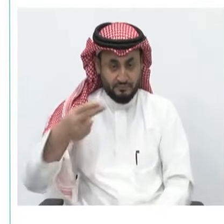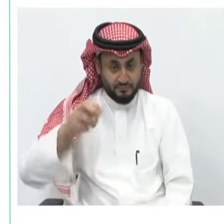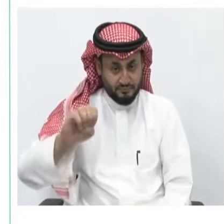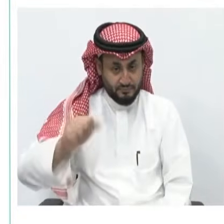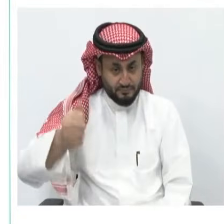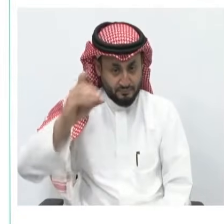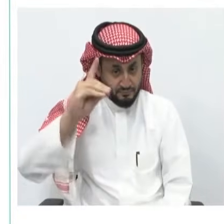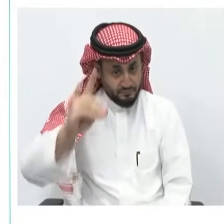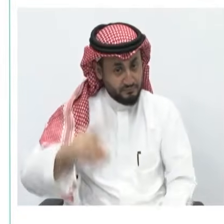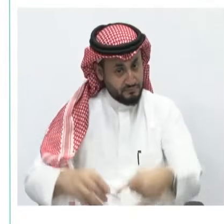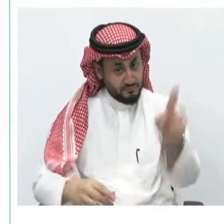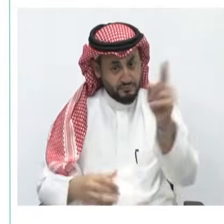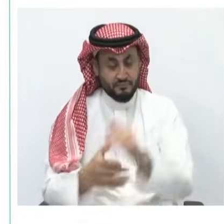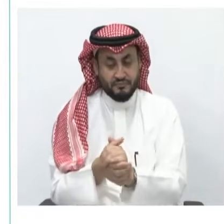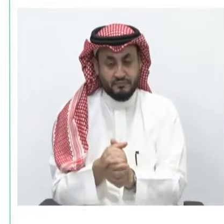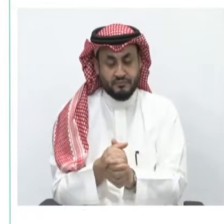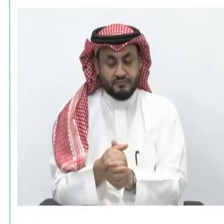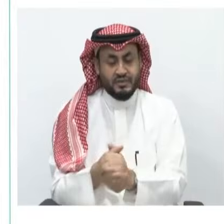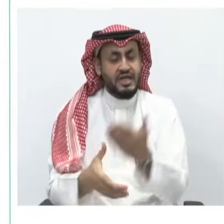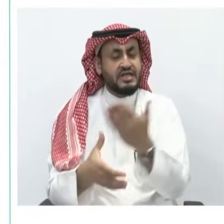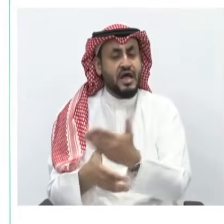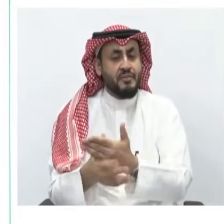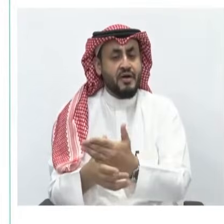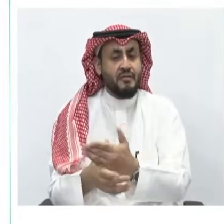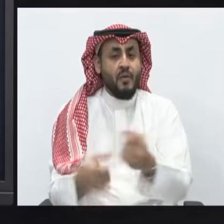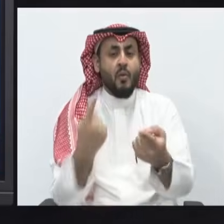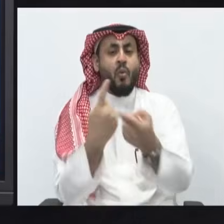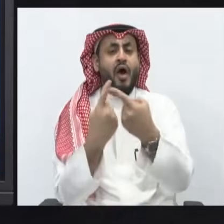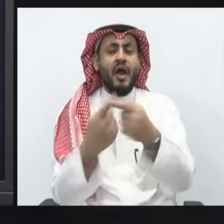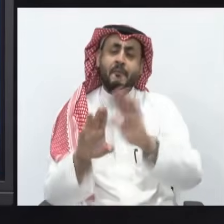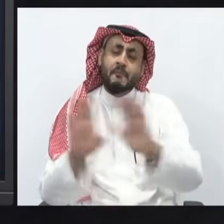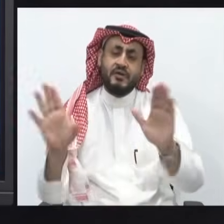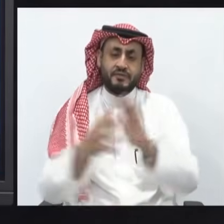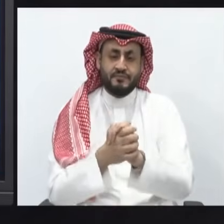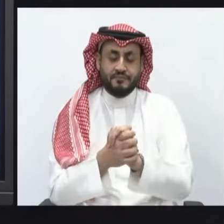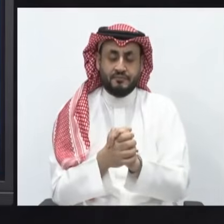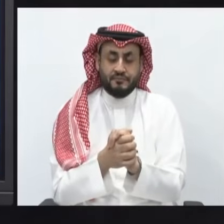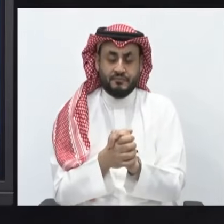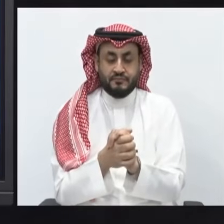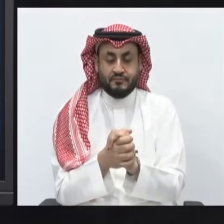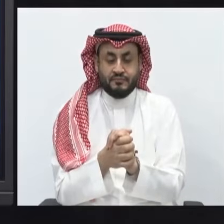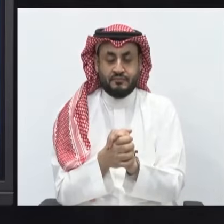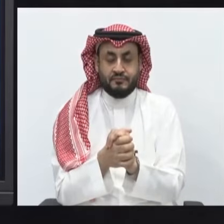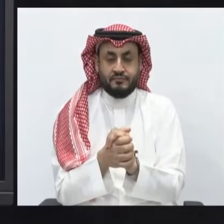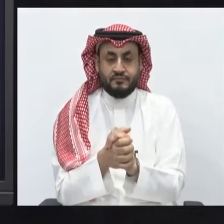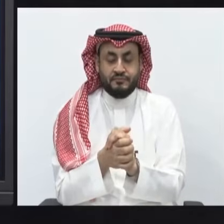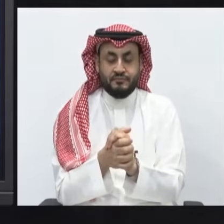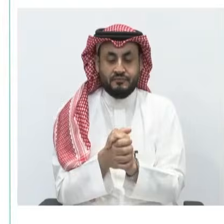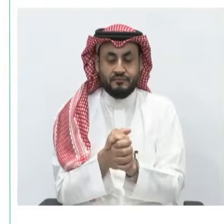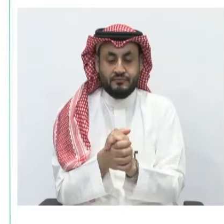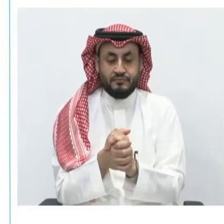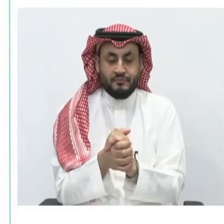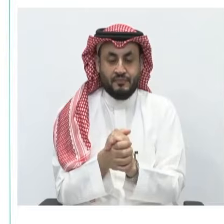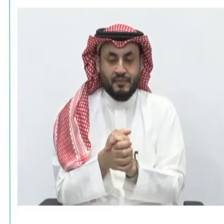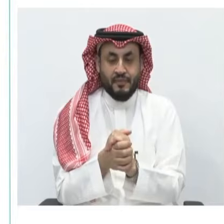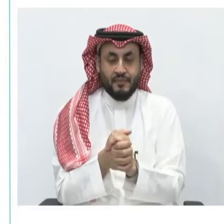be here. The head will be here. Why? Because we have only one what? One head. Excellent. So